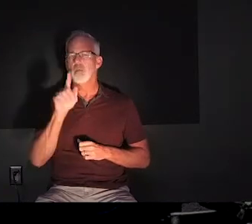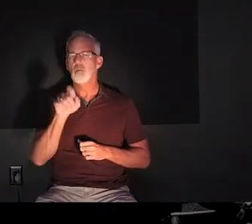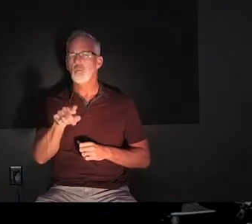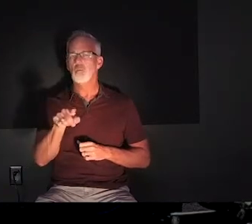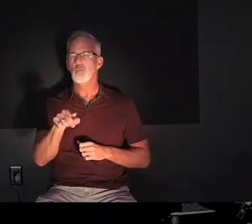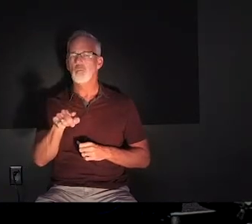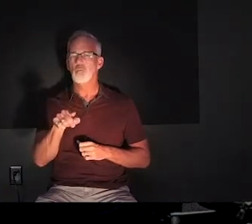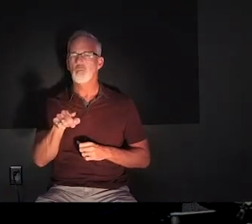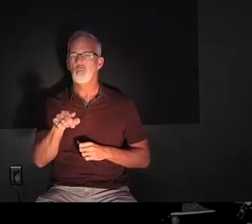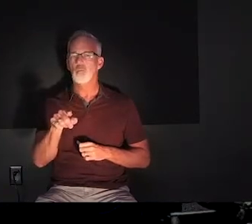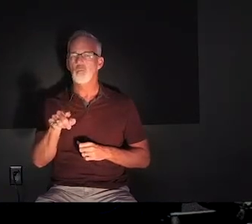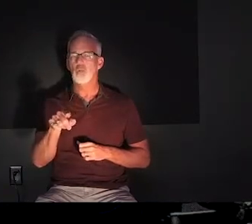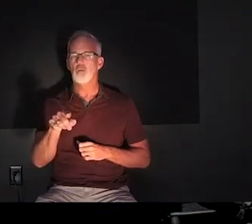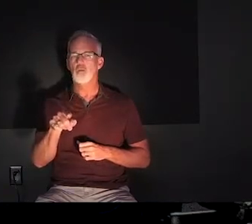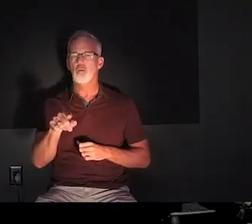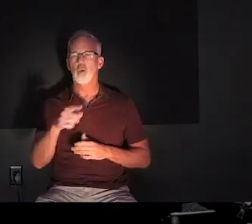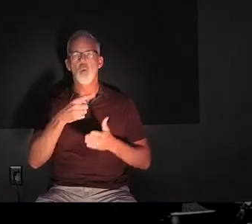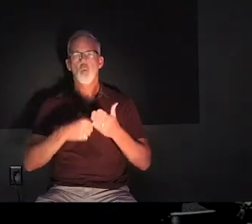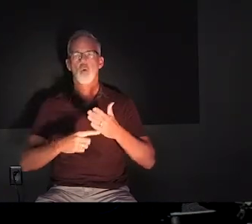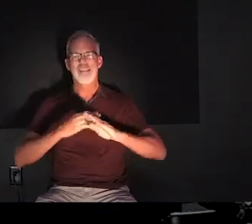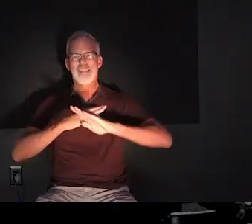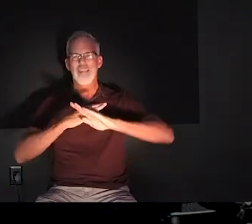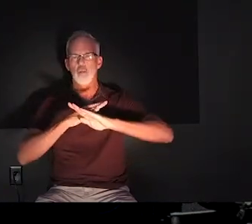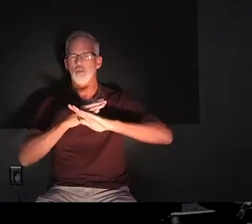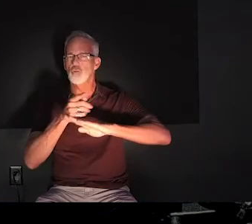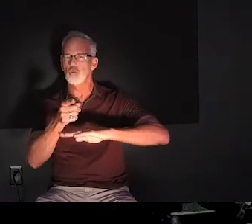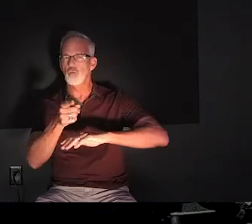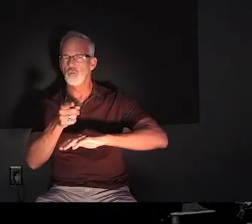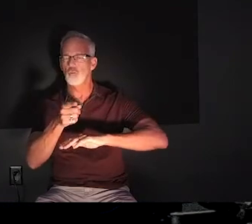what is hindering you